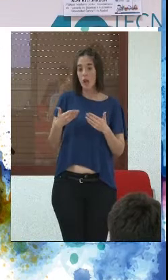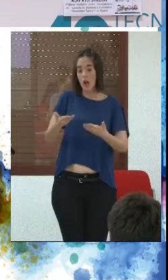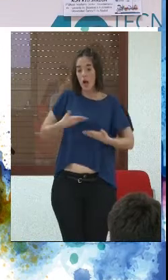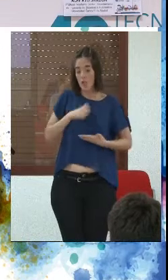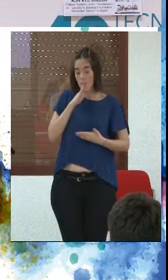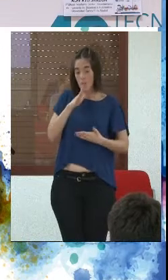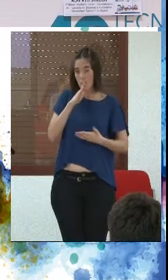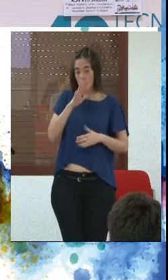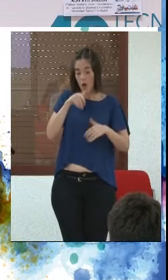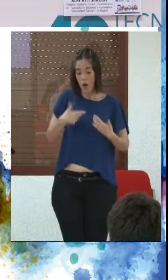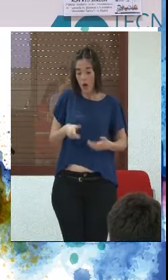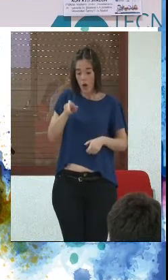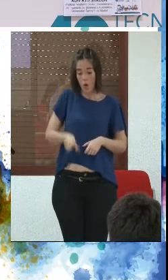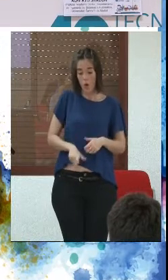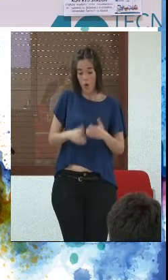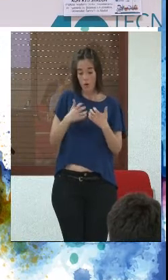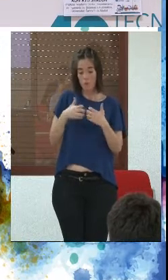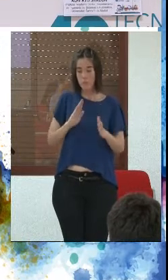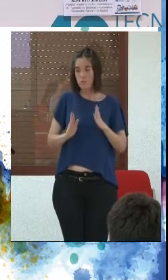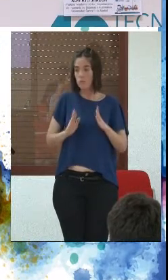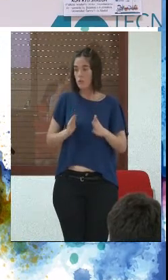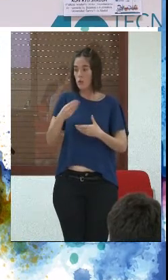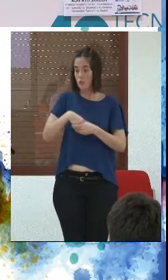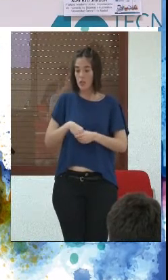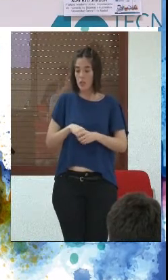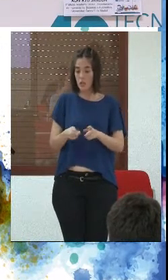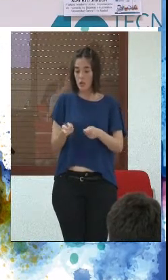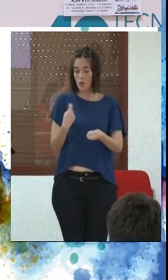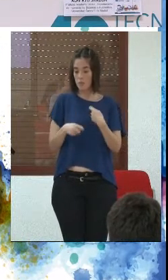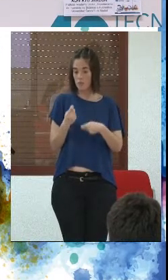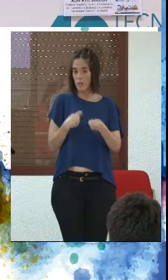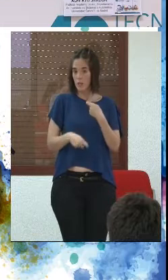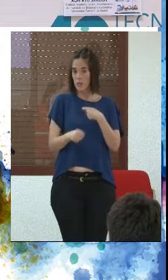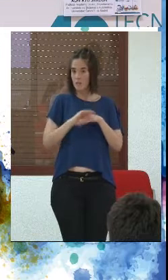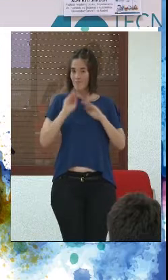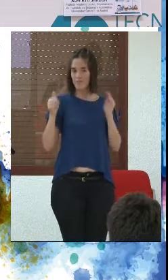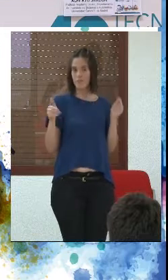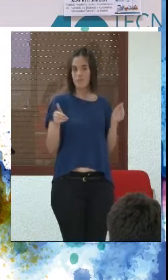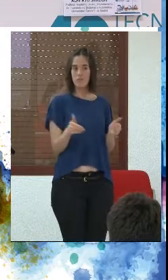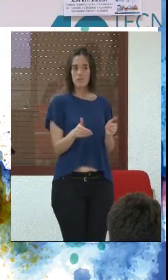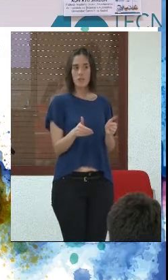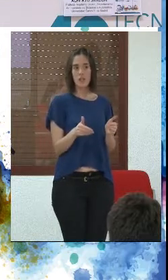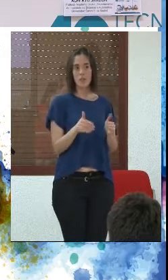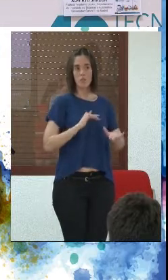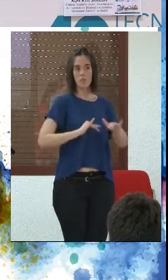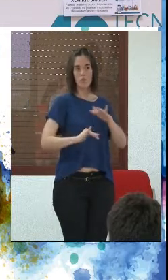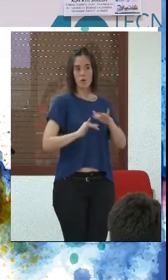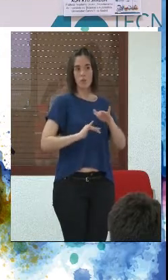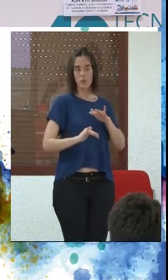And this is very beneficial because right now the robots that we have on the market are focusing